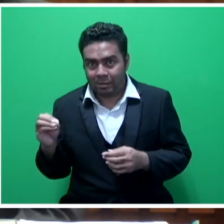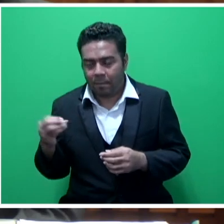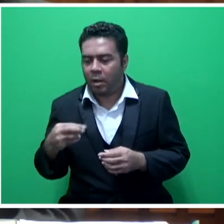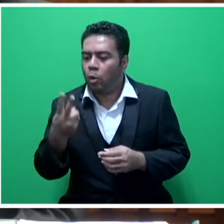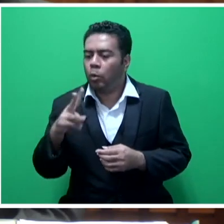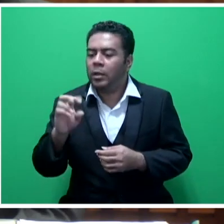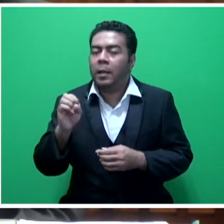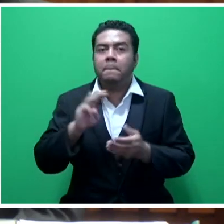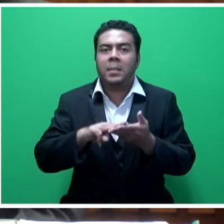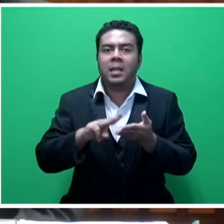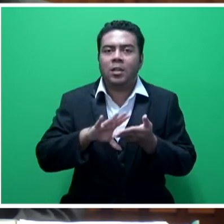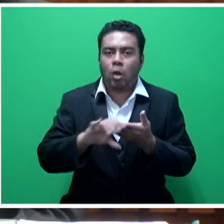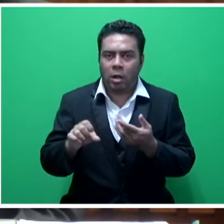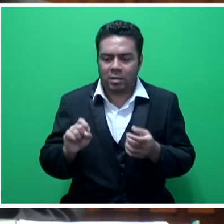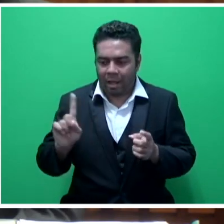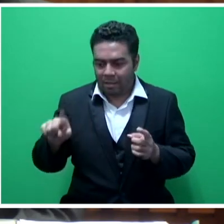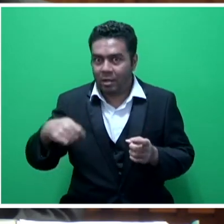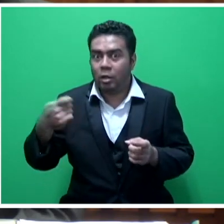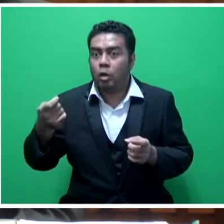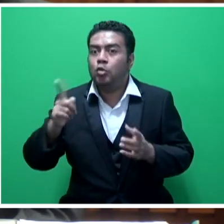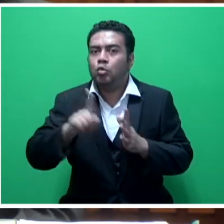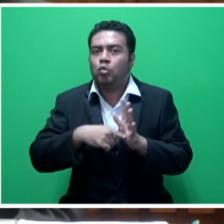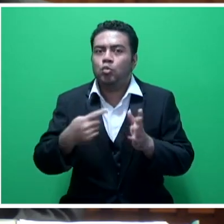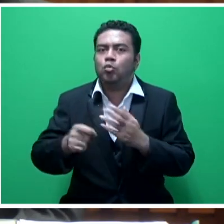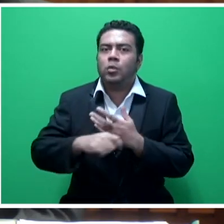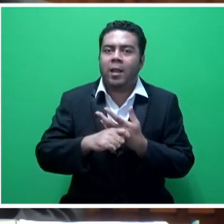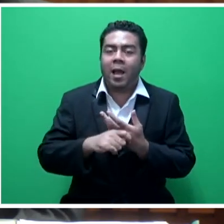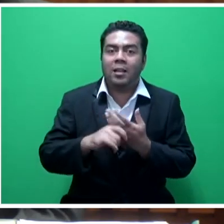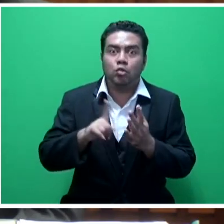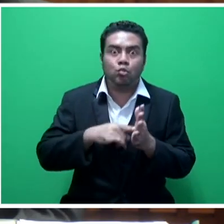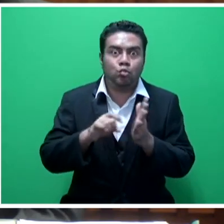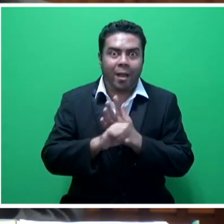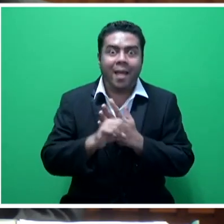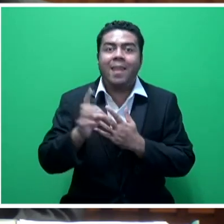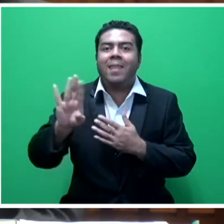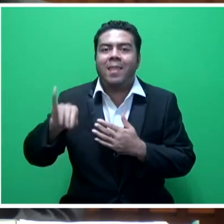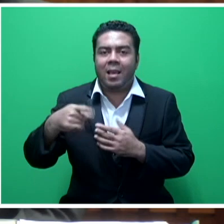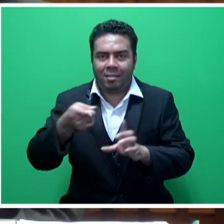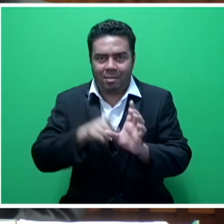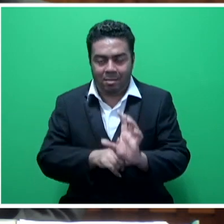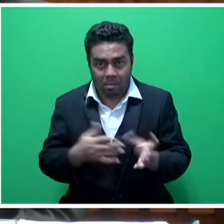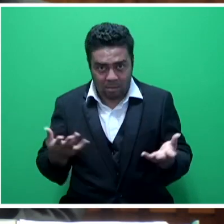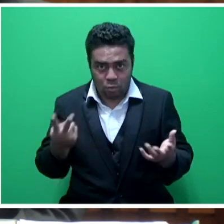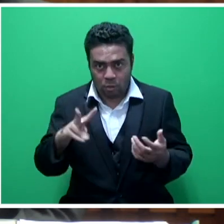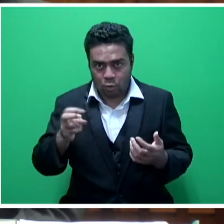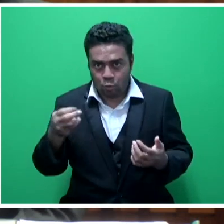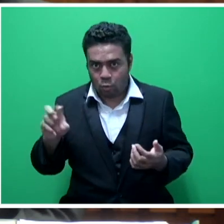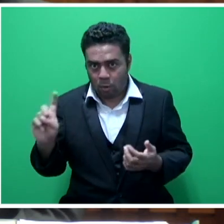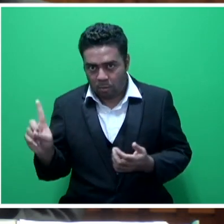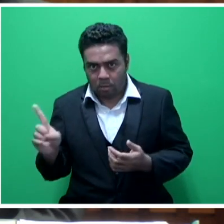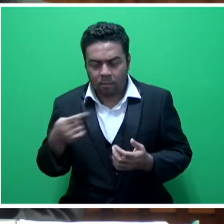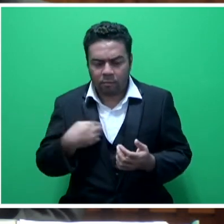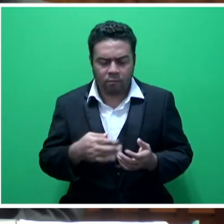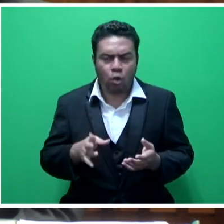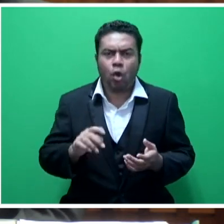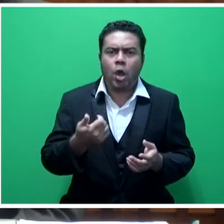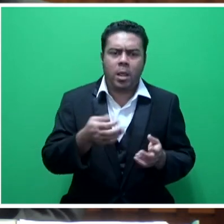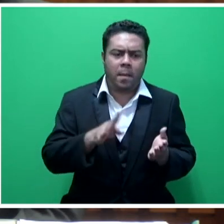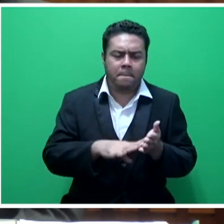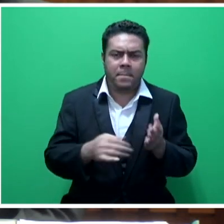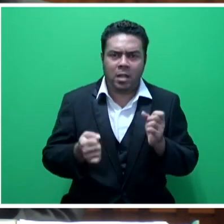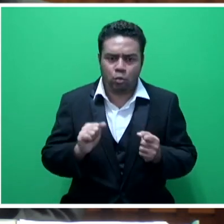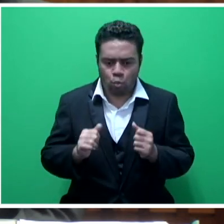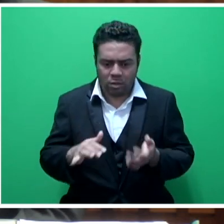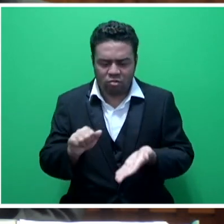million until June 2021. Urgent ongoing steps and measures were taken from early March 2020 to save costs